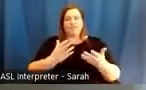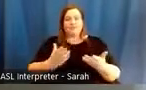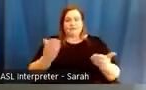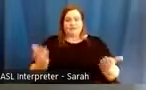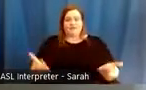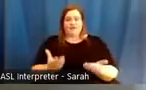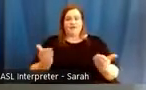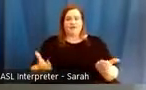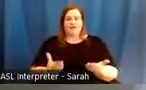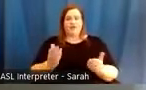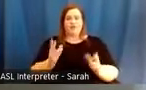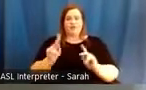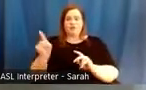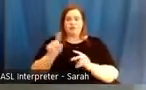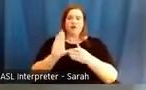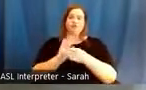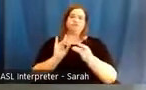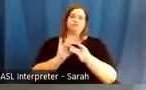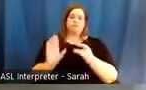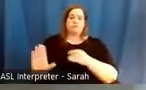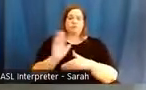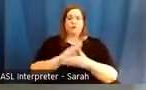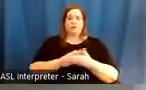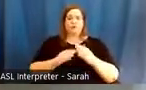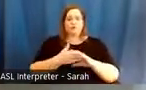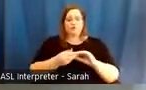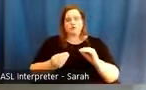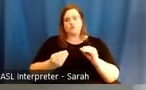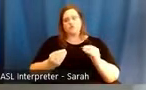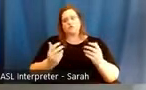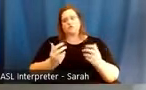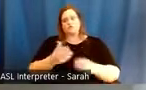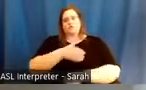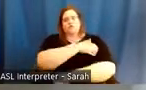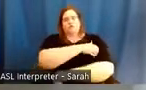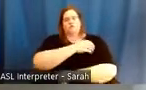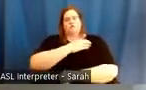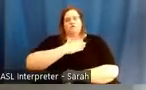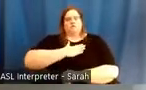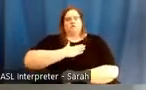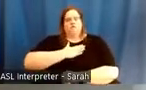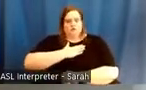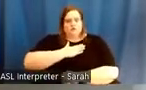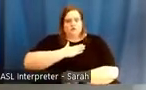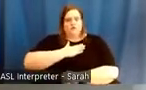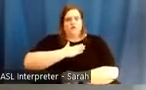for folks who have shared their stories. Very, very powerful. I think